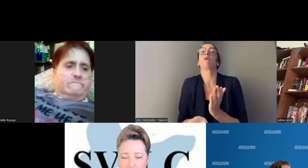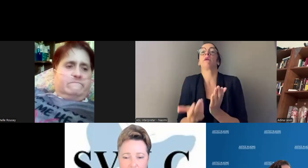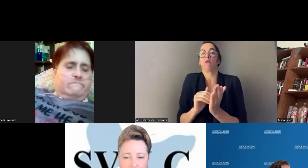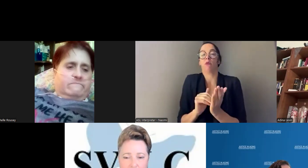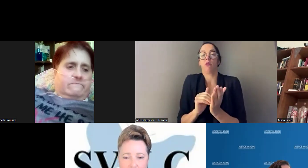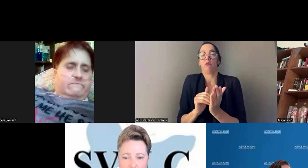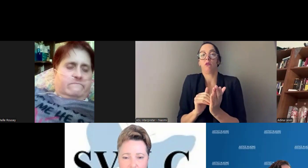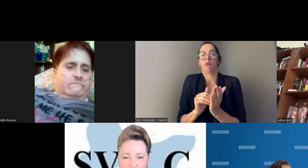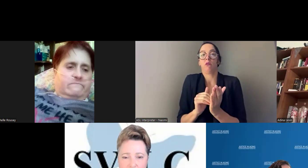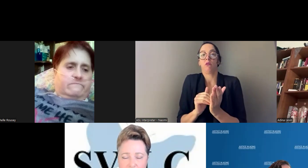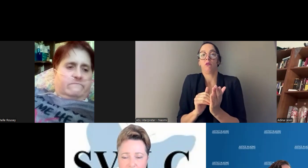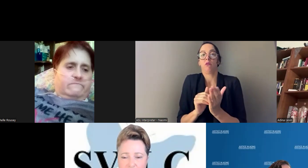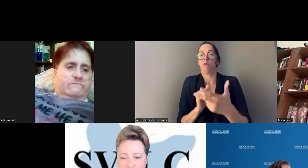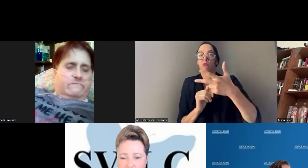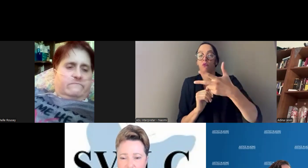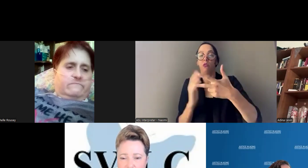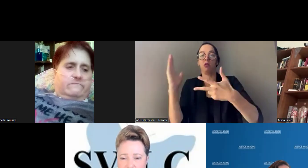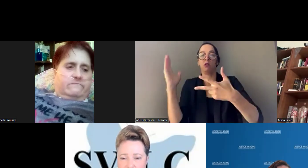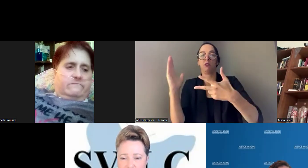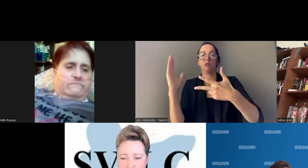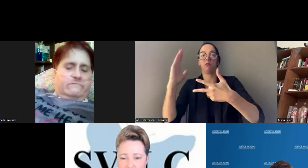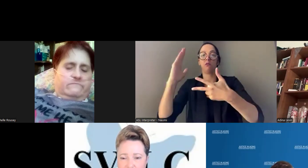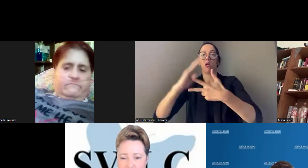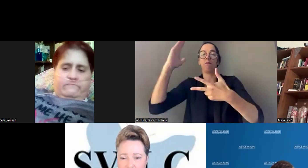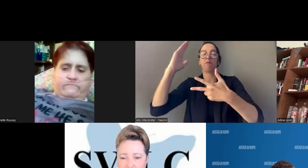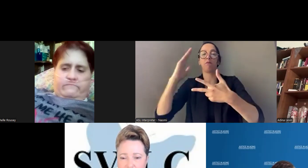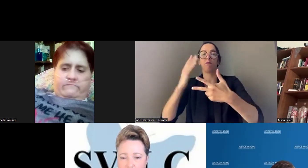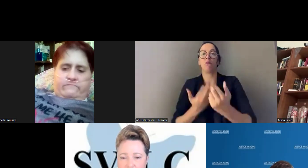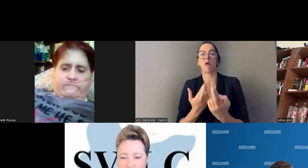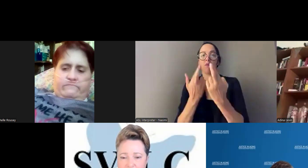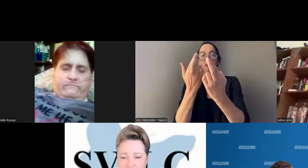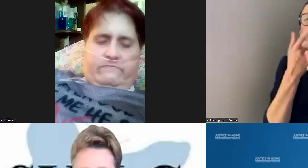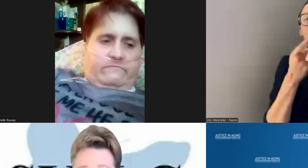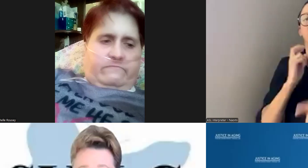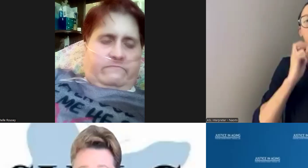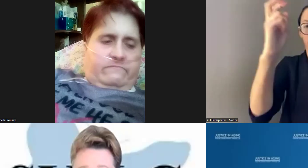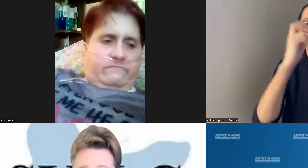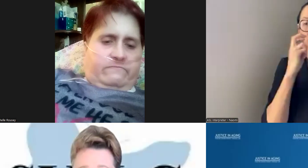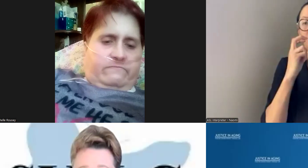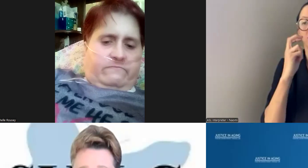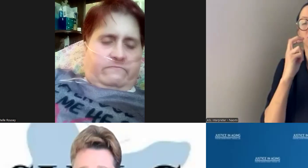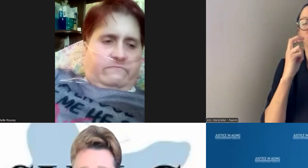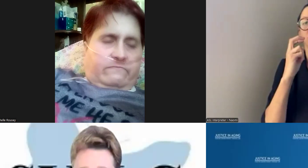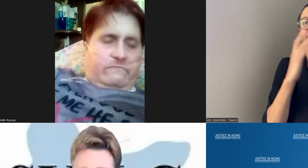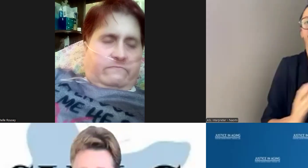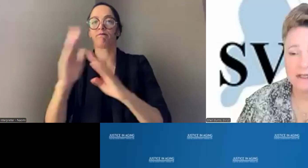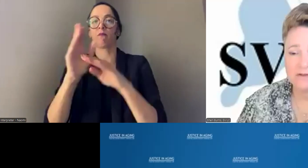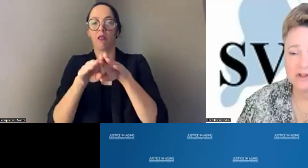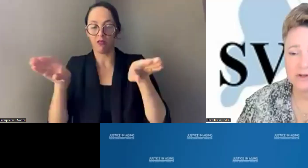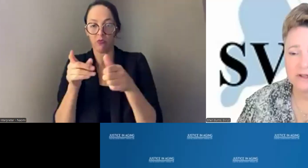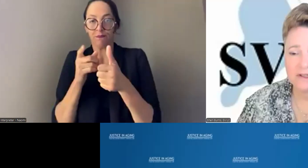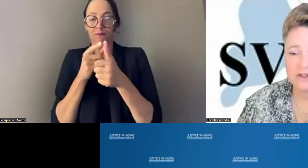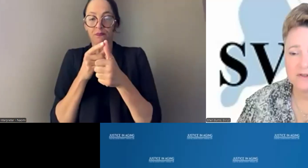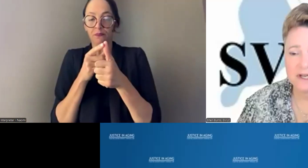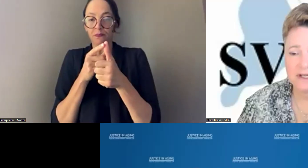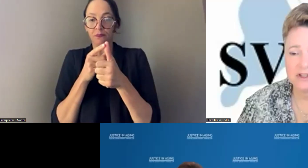3 top recommendations coming out of the transportation at a high level. One is the priority is funding to